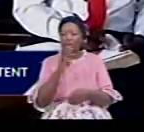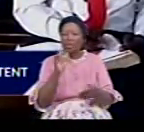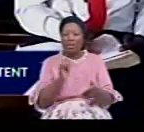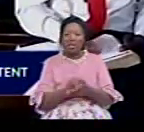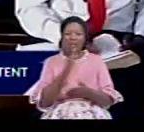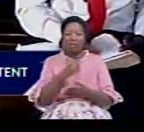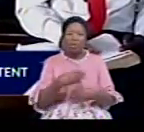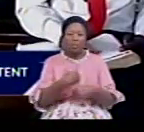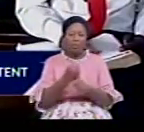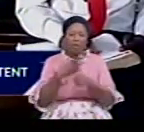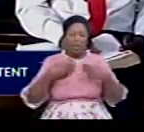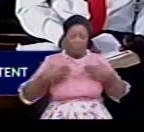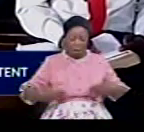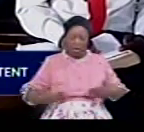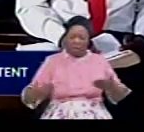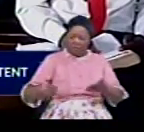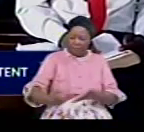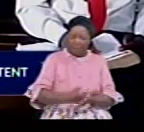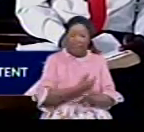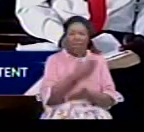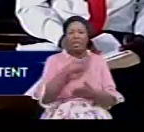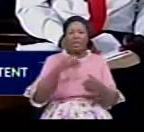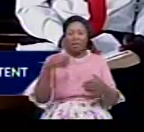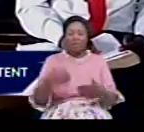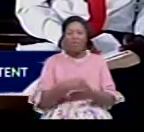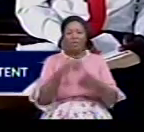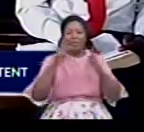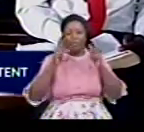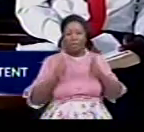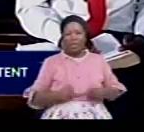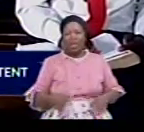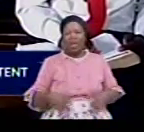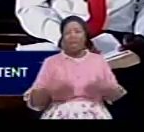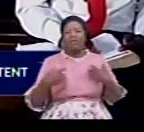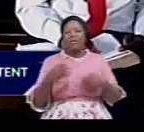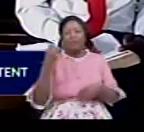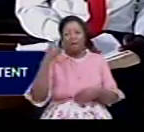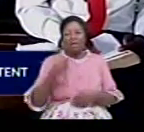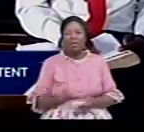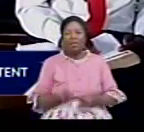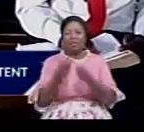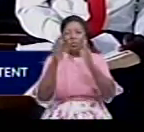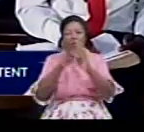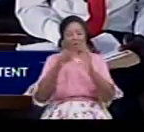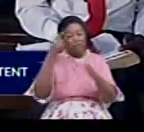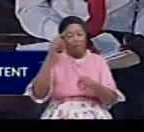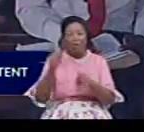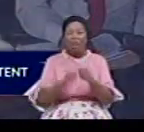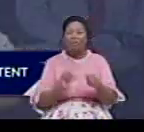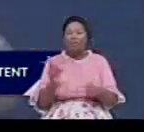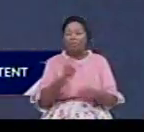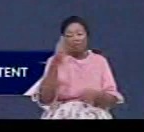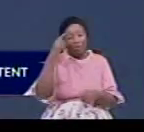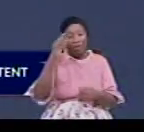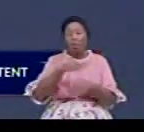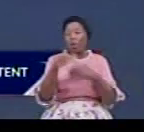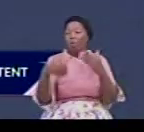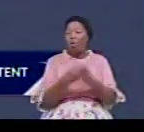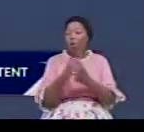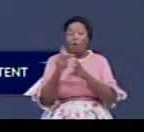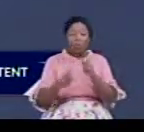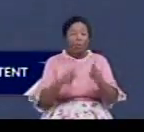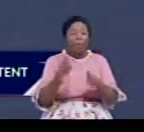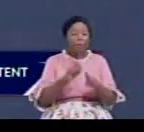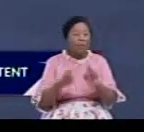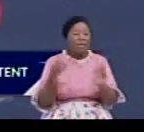his personal life. Atonement for everyone, atonement for all people. But it is